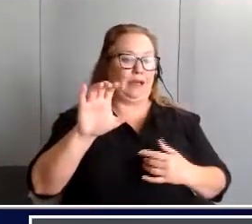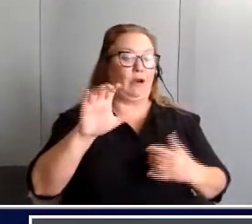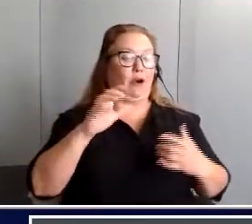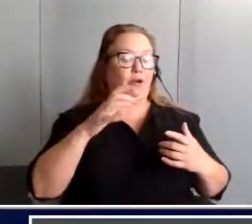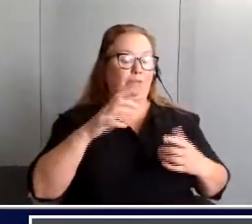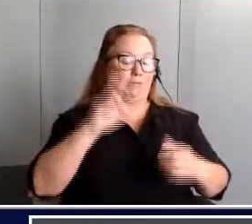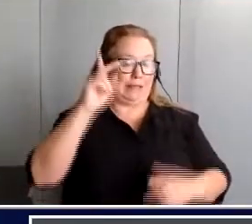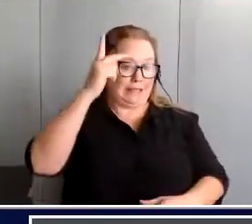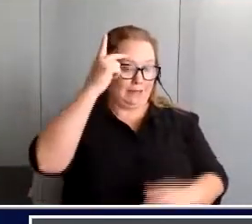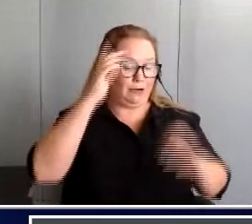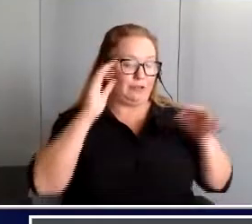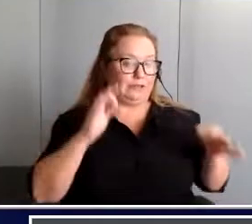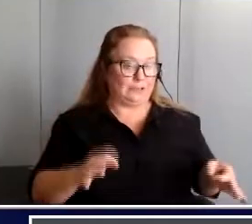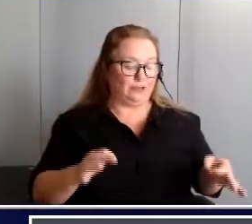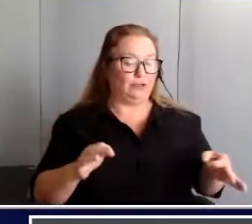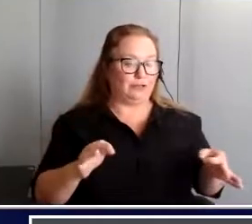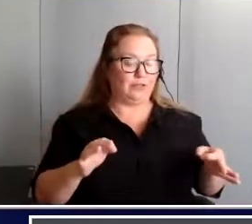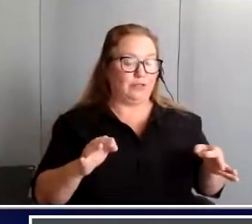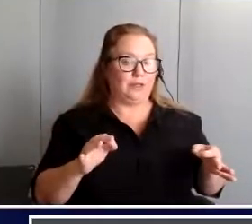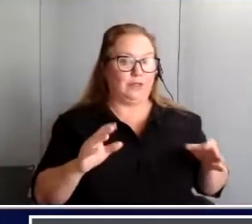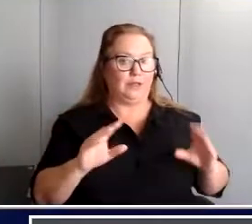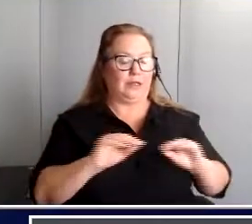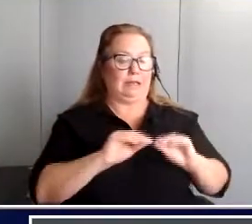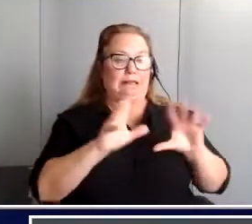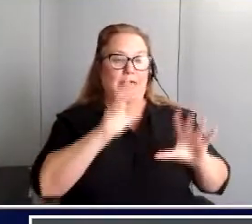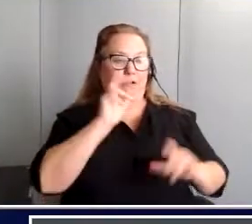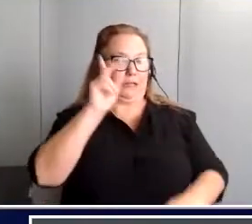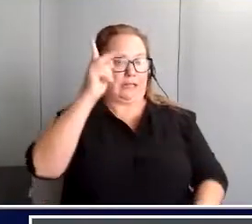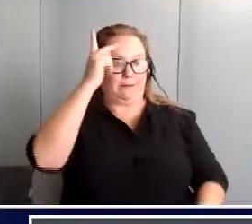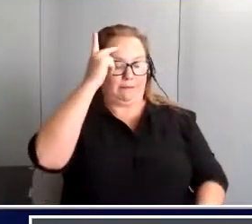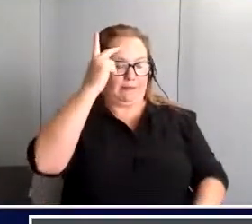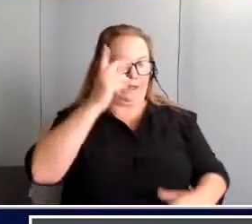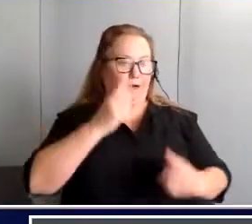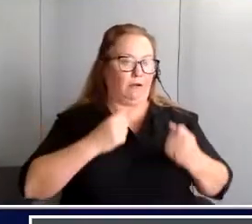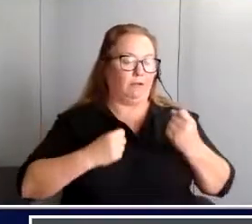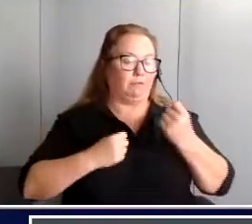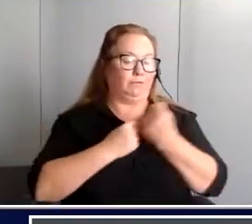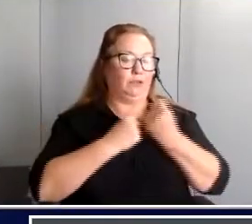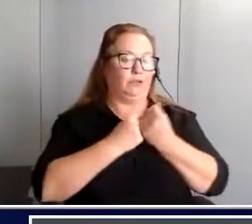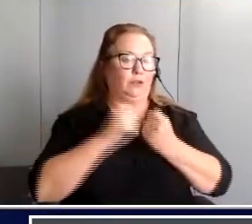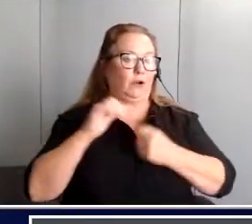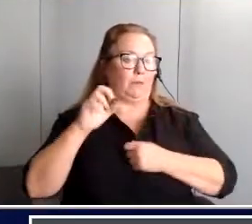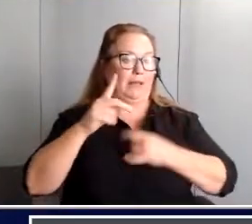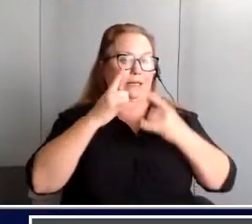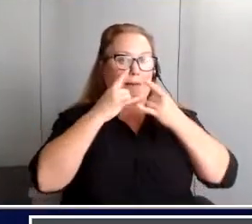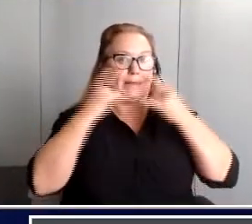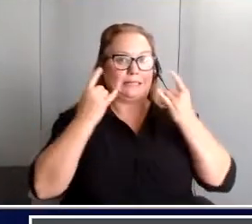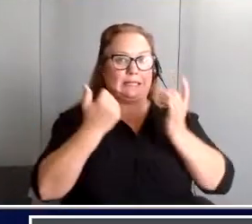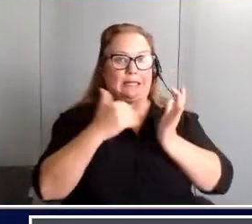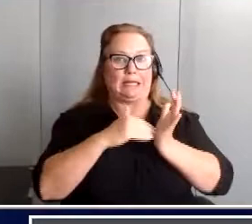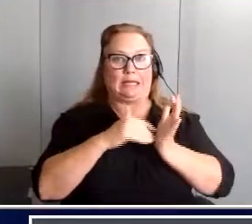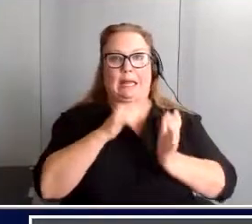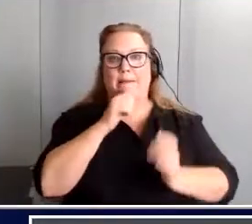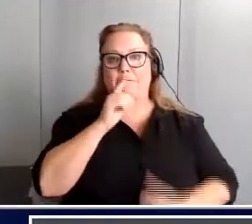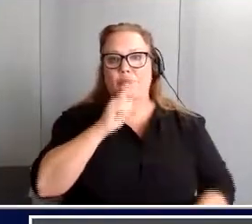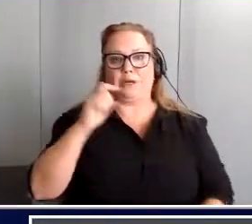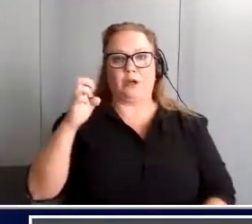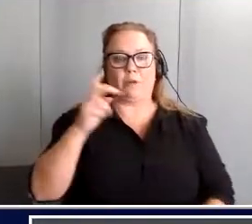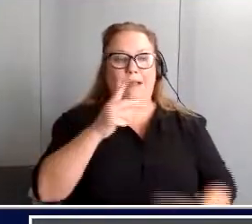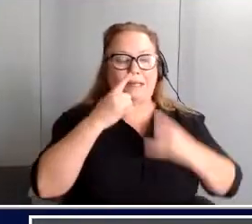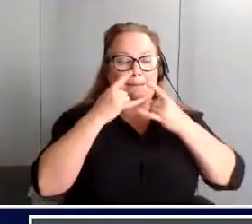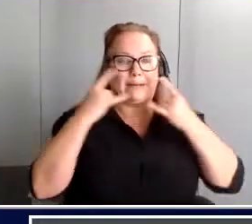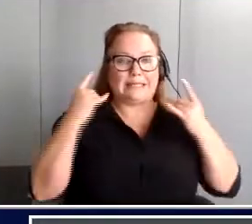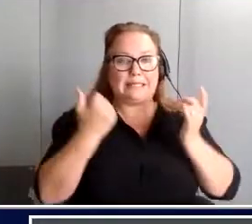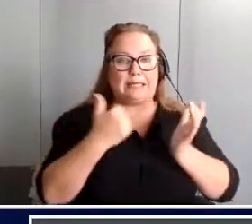And I think there's clearly not a political drive to go back to masking. And I don't know that we need to go back to masking. I think it's back